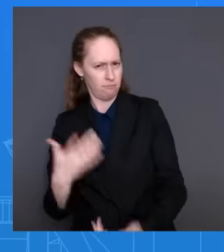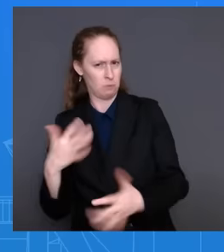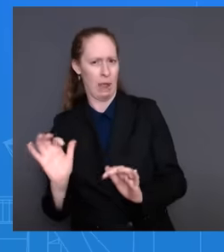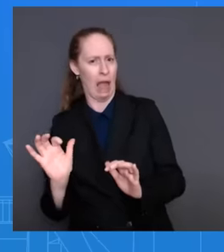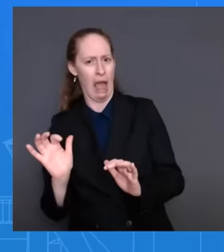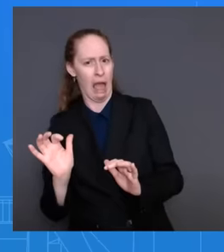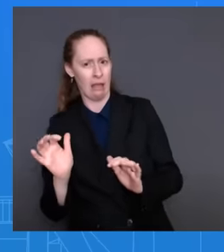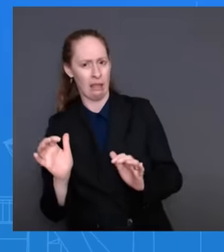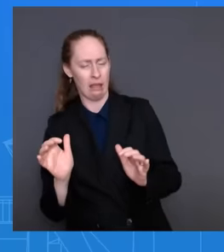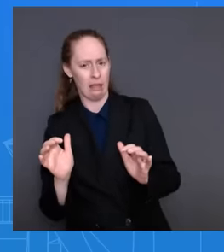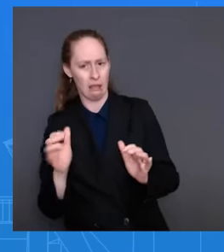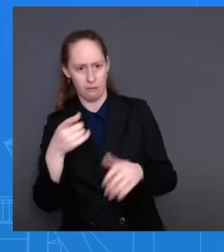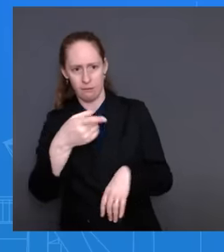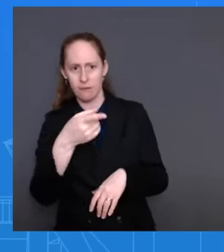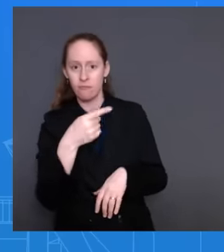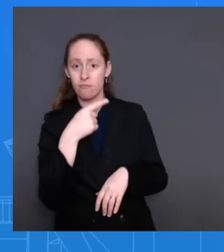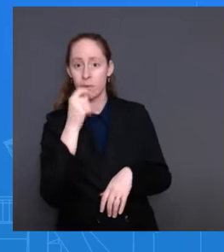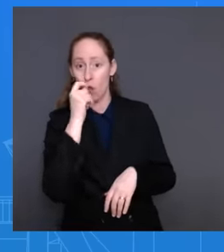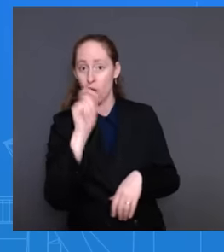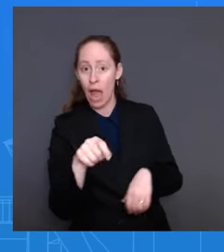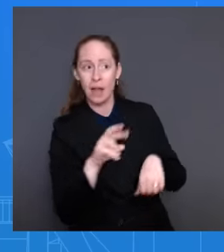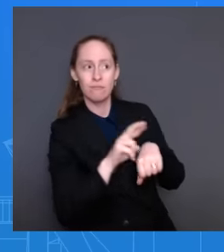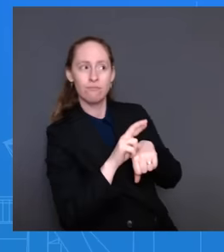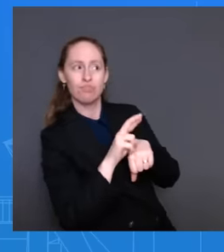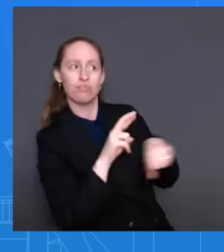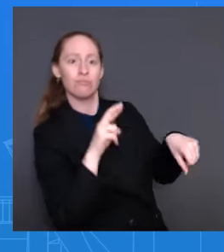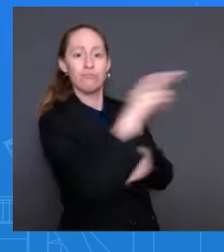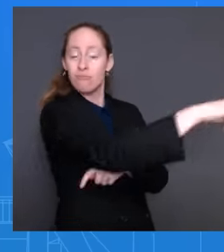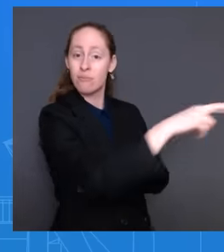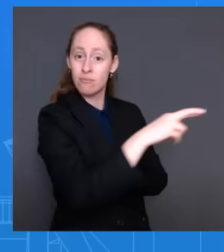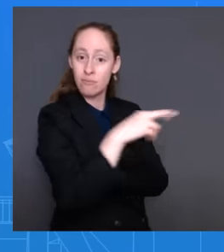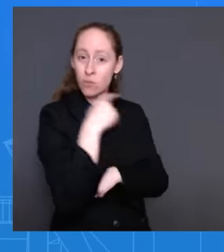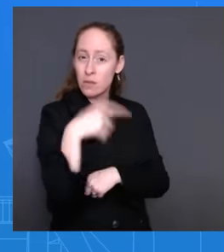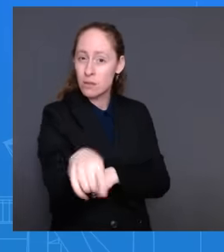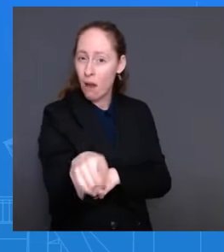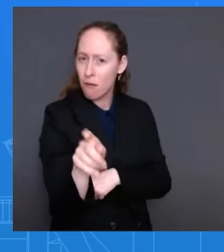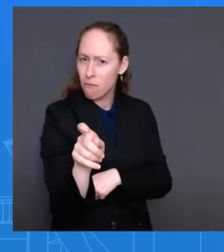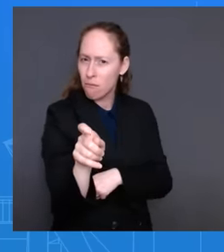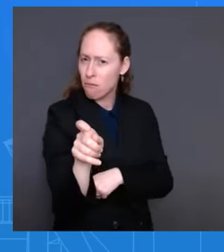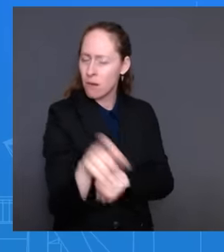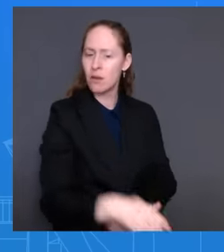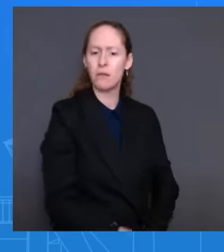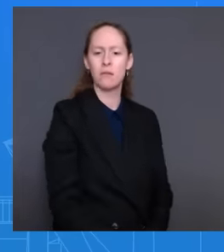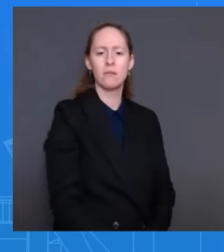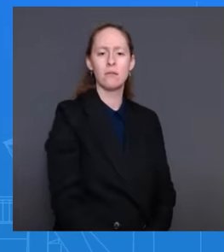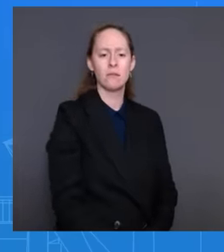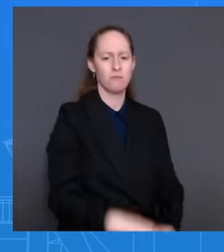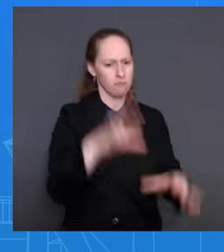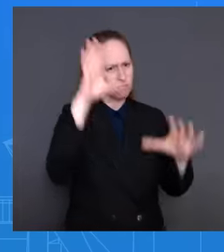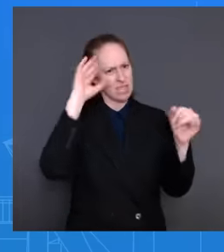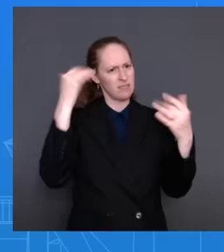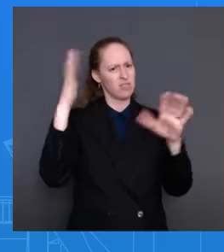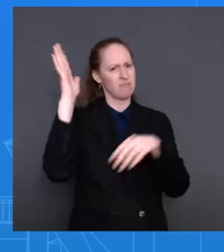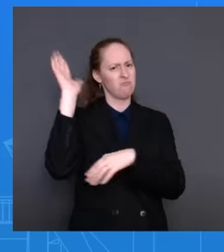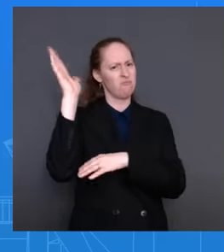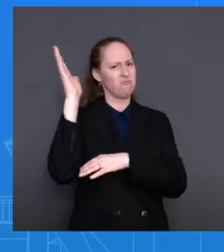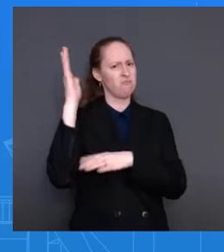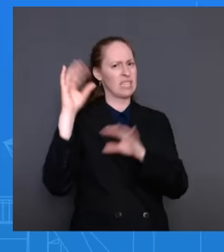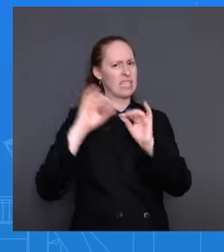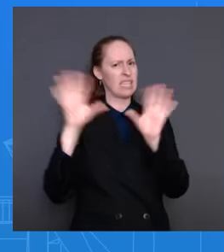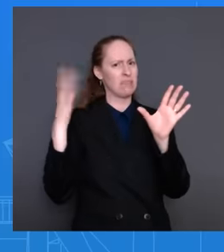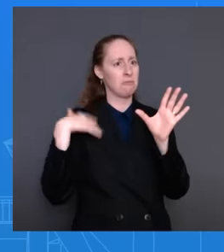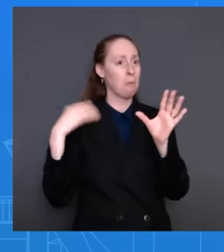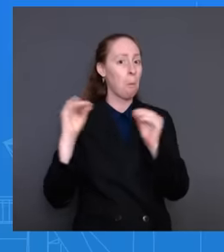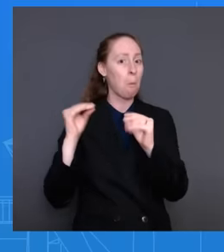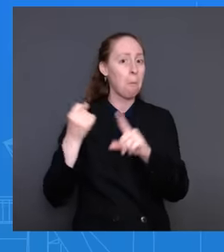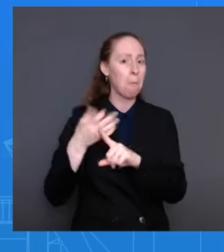president spoke to this yesterday. I don't have anything more to add. First of all, we don't have it's under consideration. I don't have anything